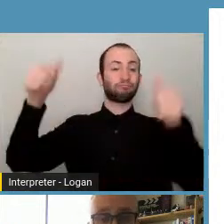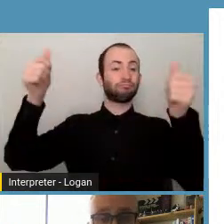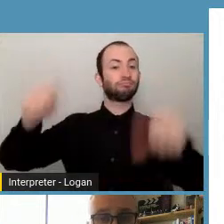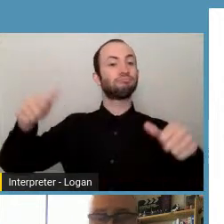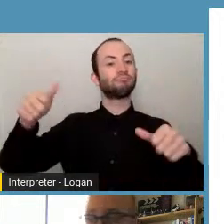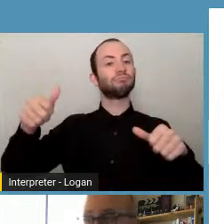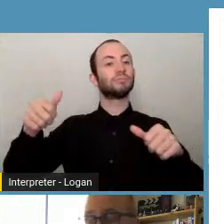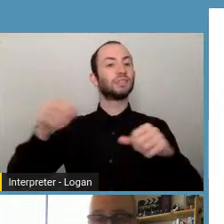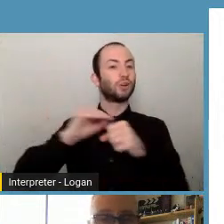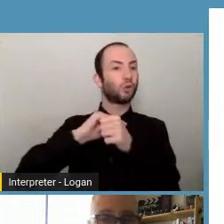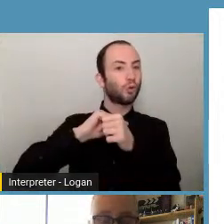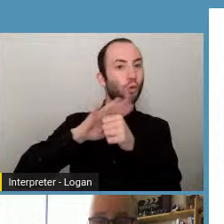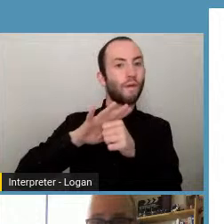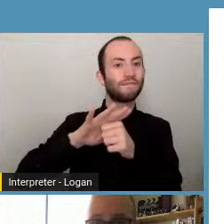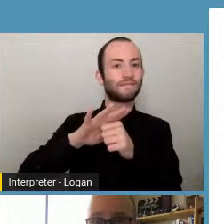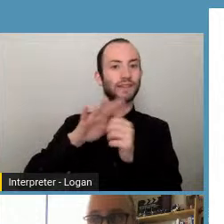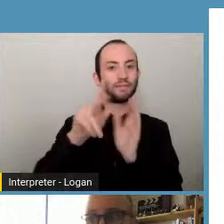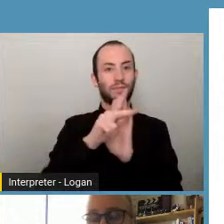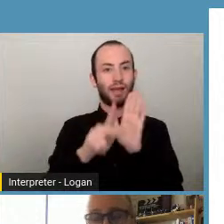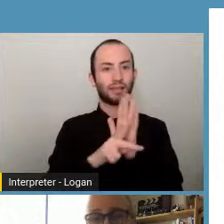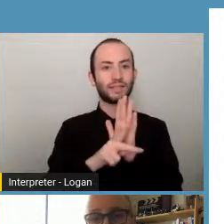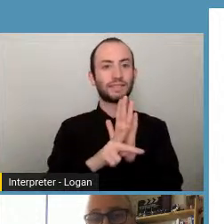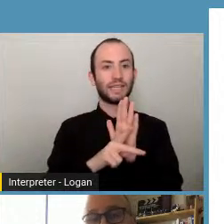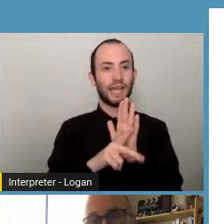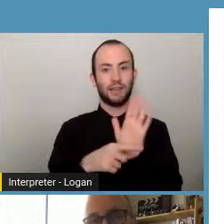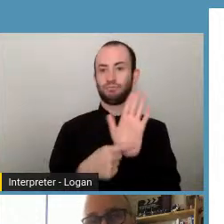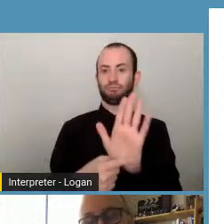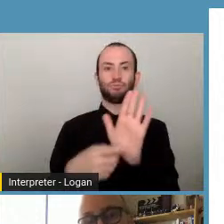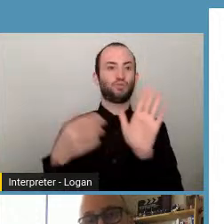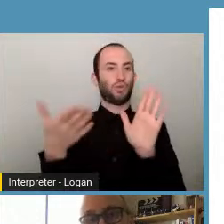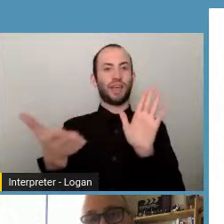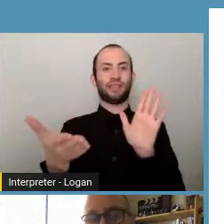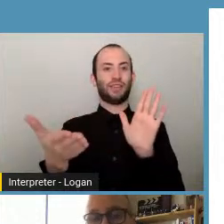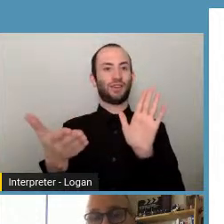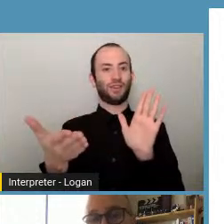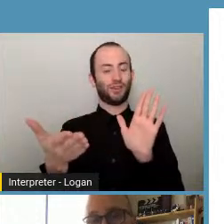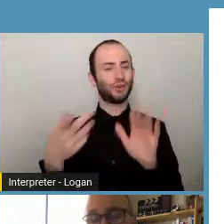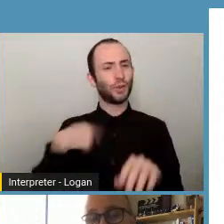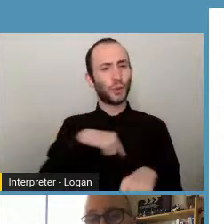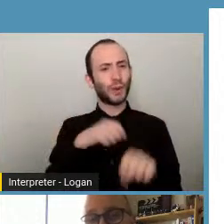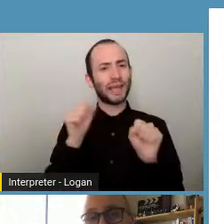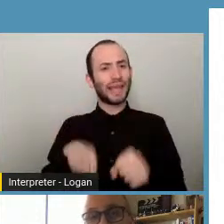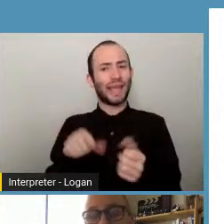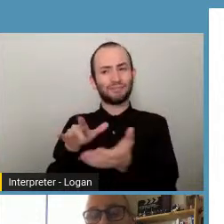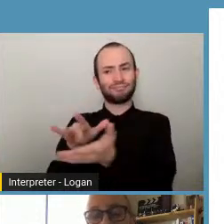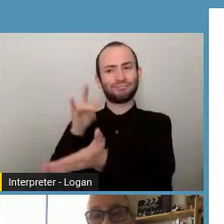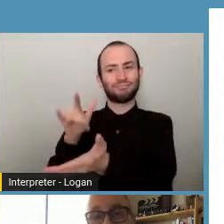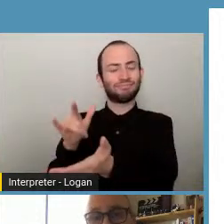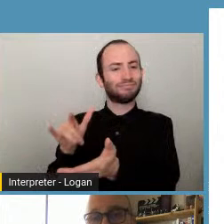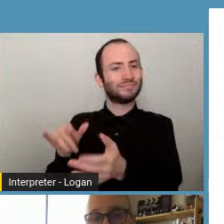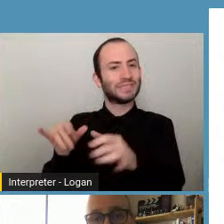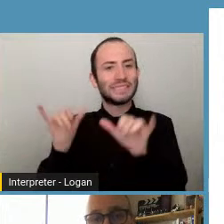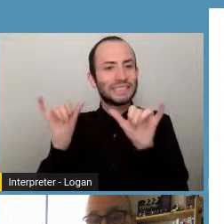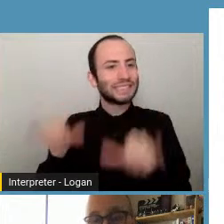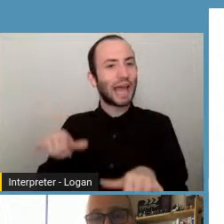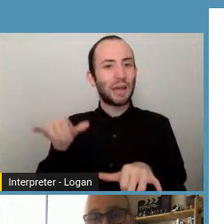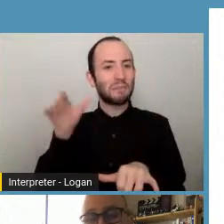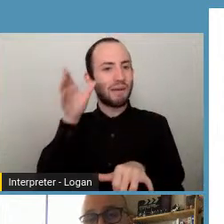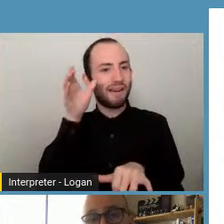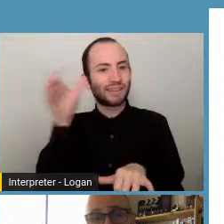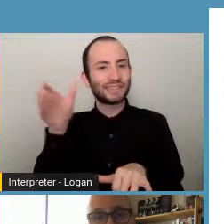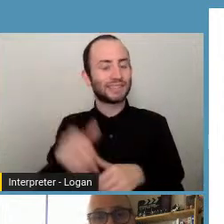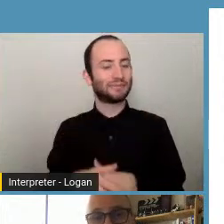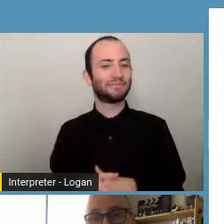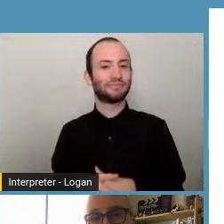before people arrive on site. That's fantastic. There's no reason that we can't take advantage of that exact same concept,